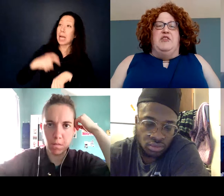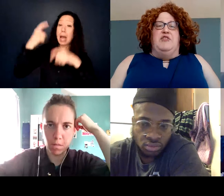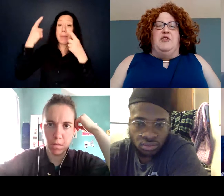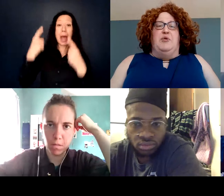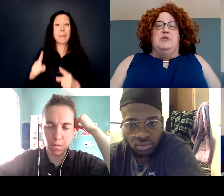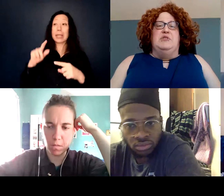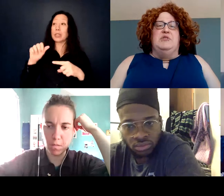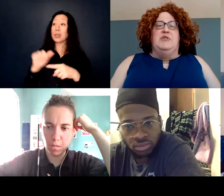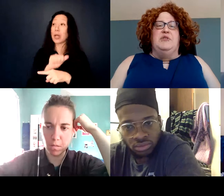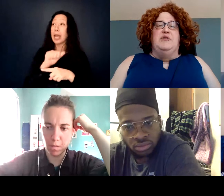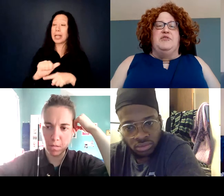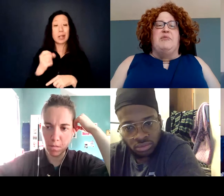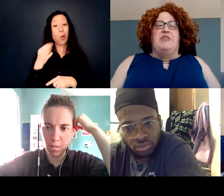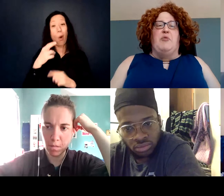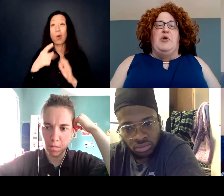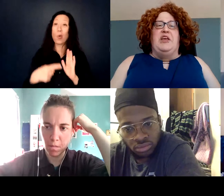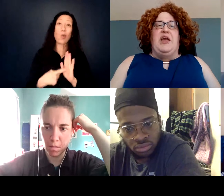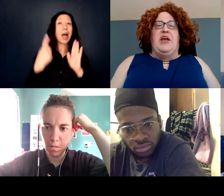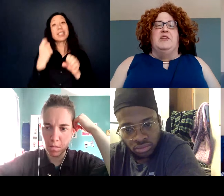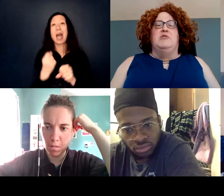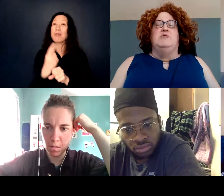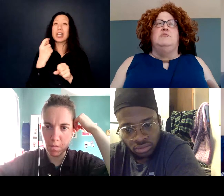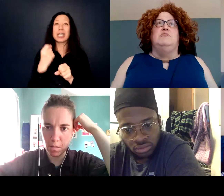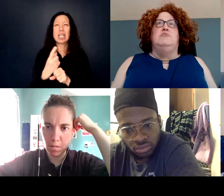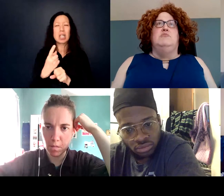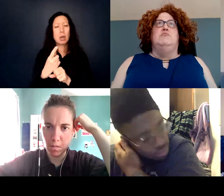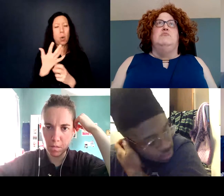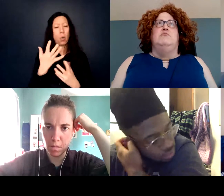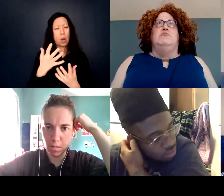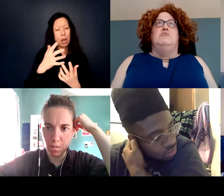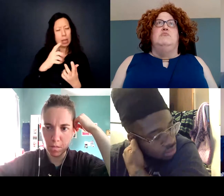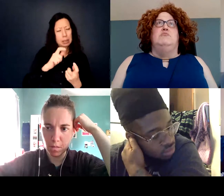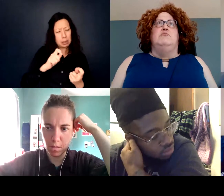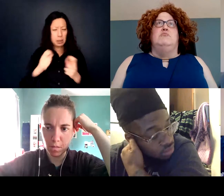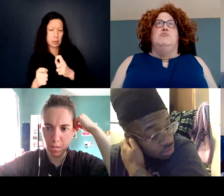annually into something that we can,